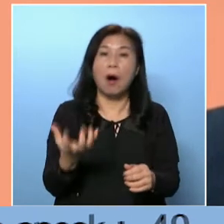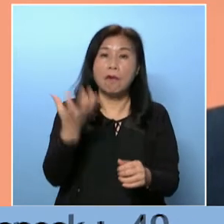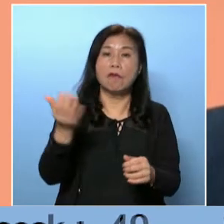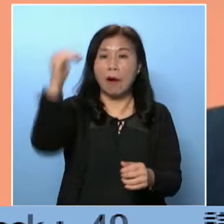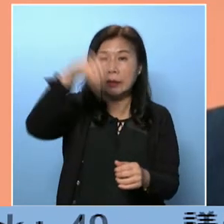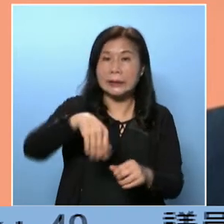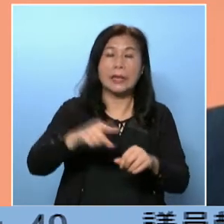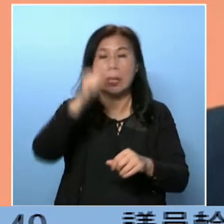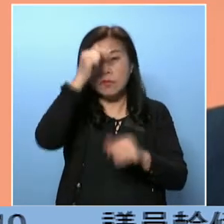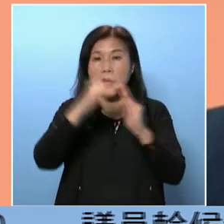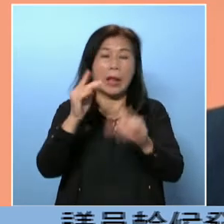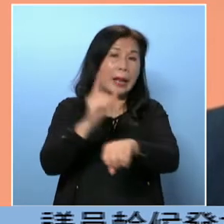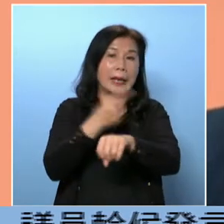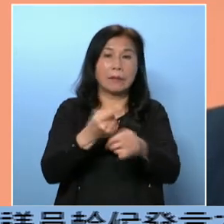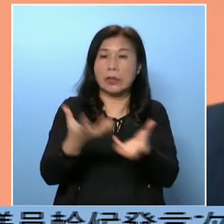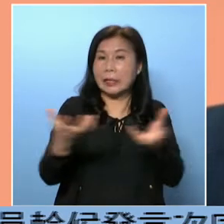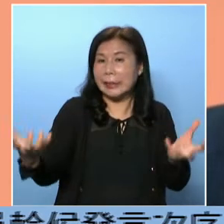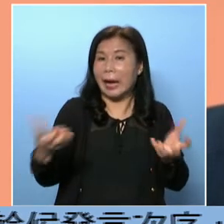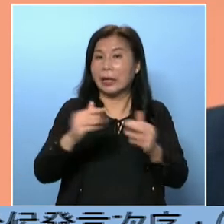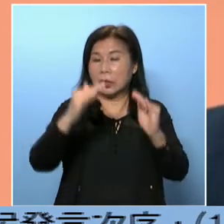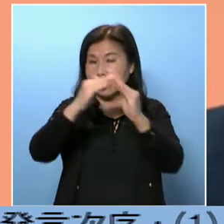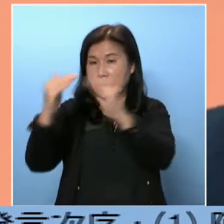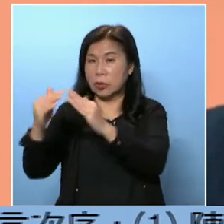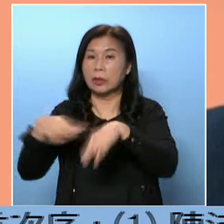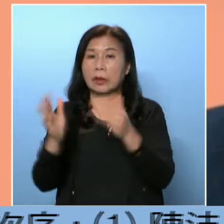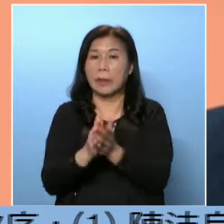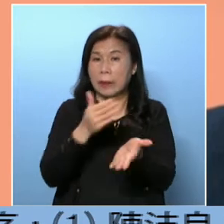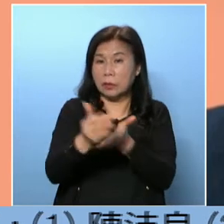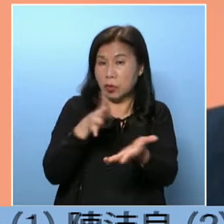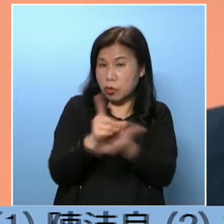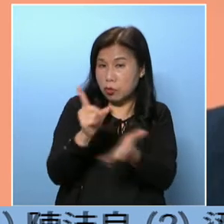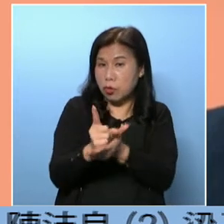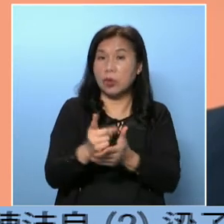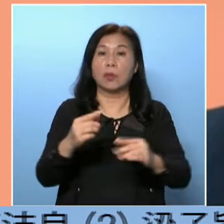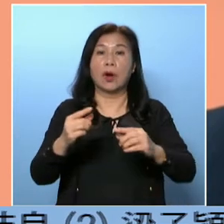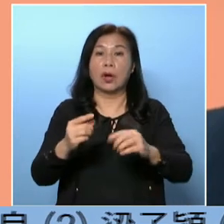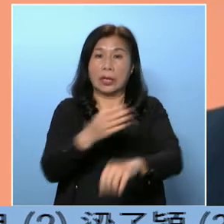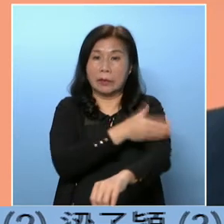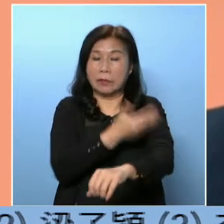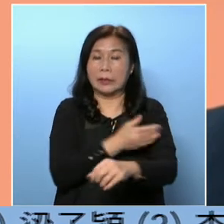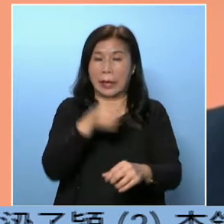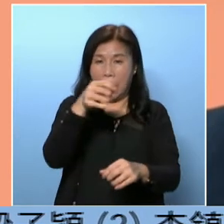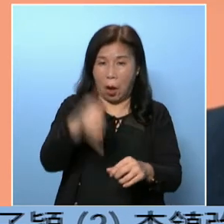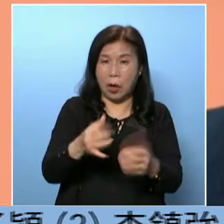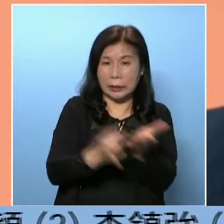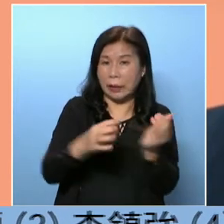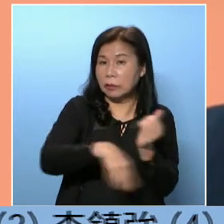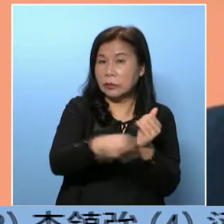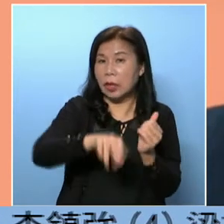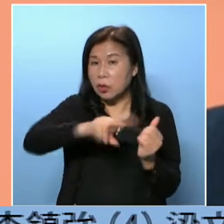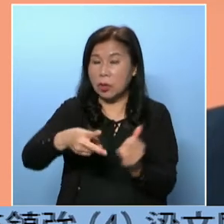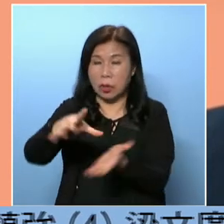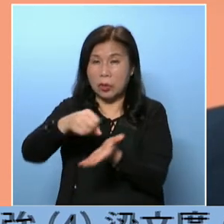We should build more makeshift isolation facilities like those in Panis Bay and Huoshenshan,